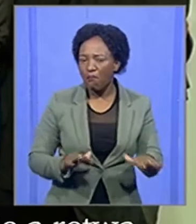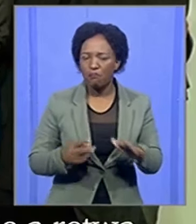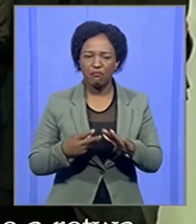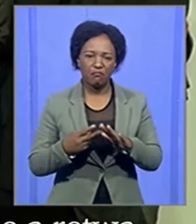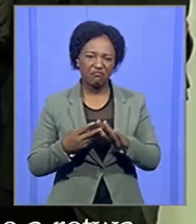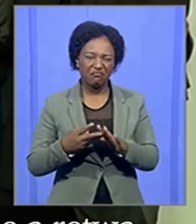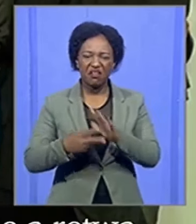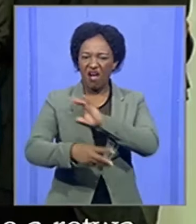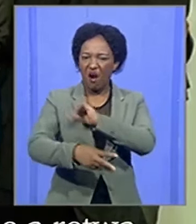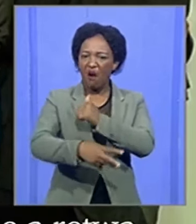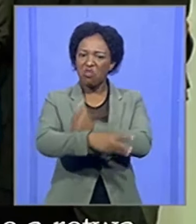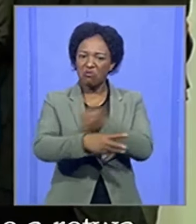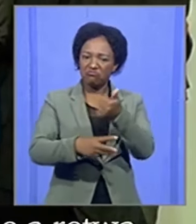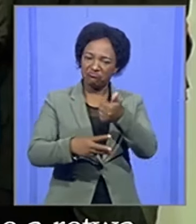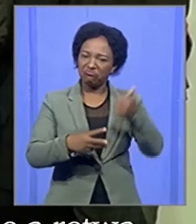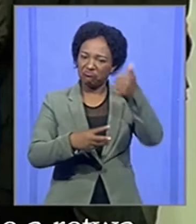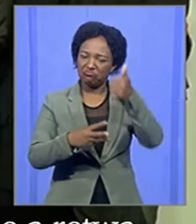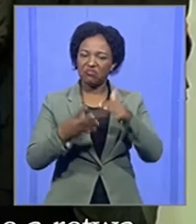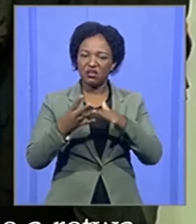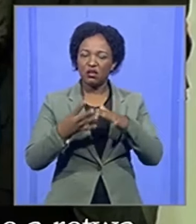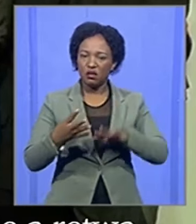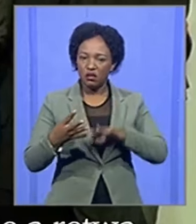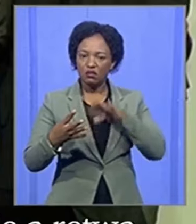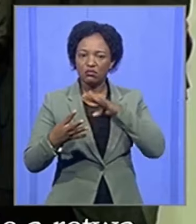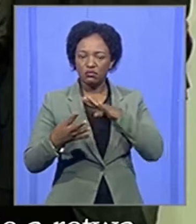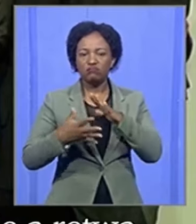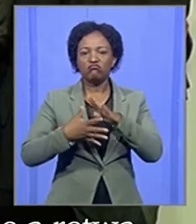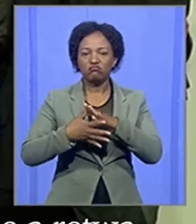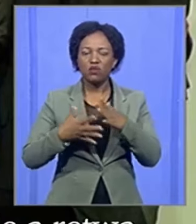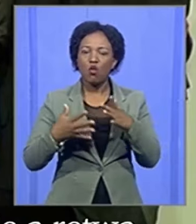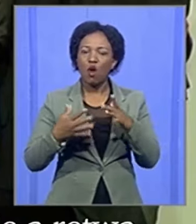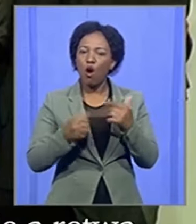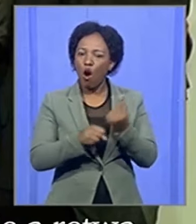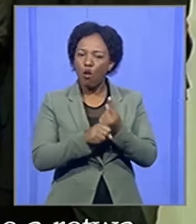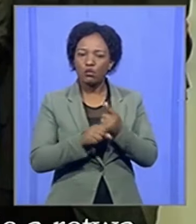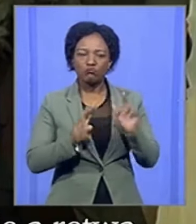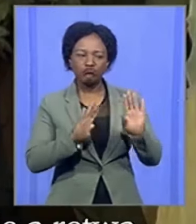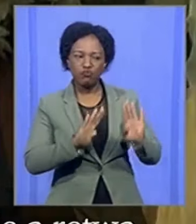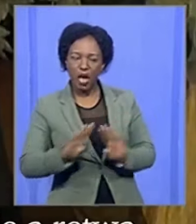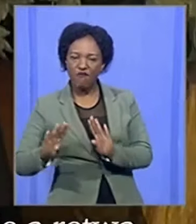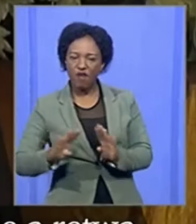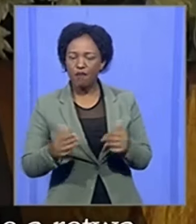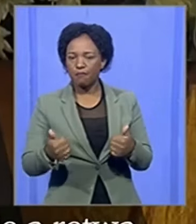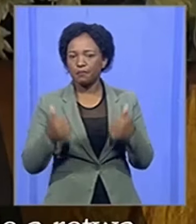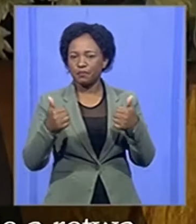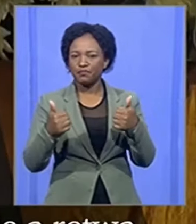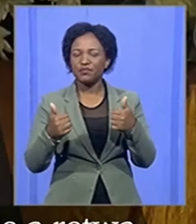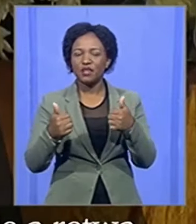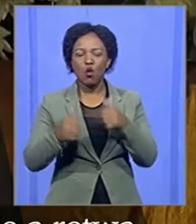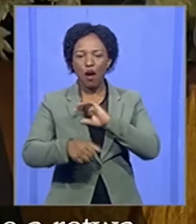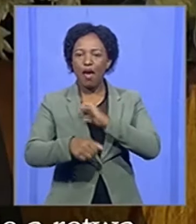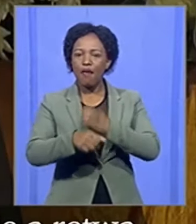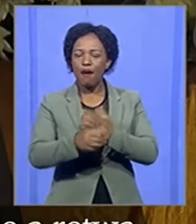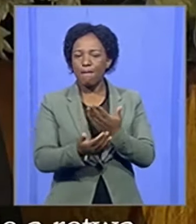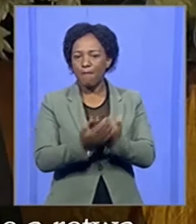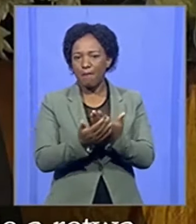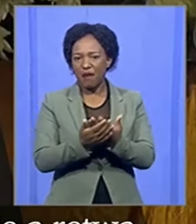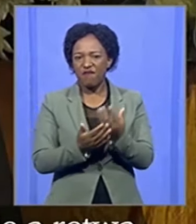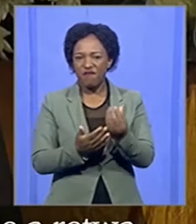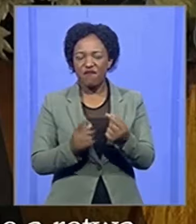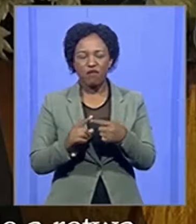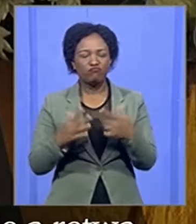authority, confidence, moral correctness, extraordinary energy and ability, compiled